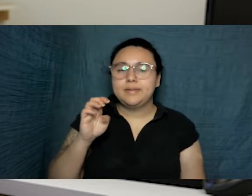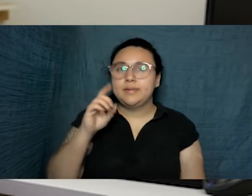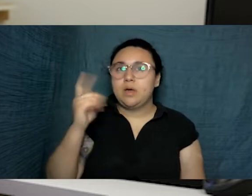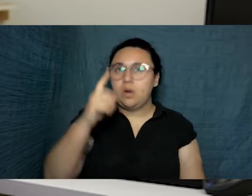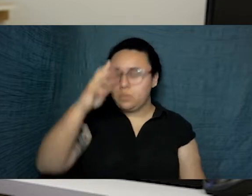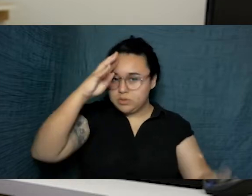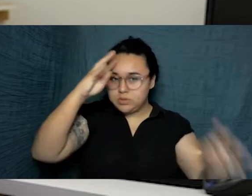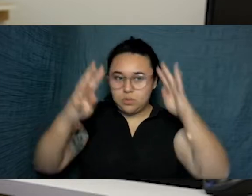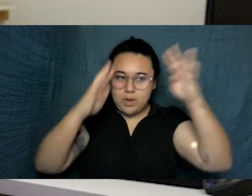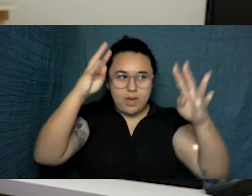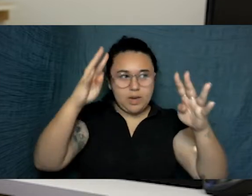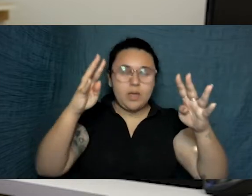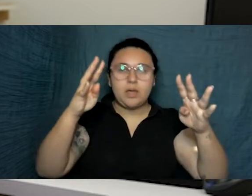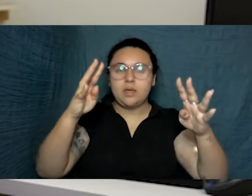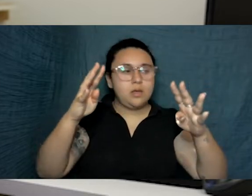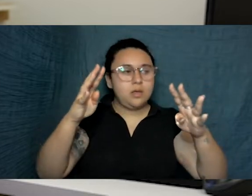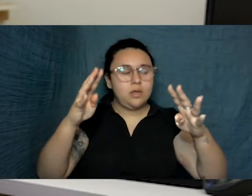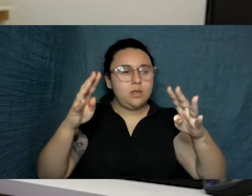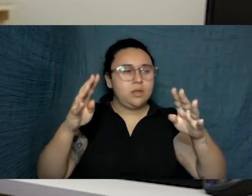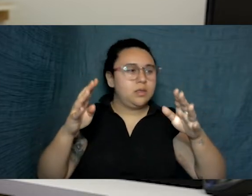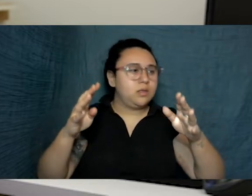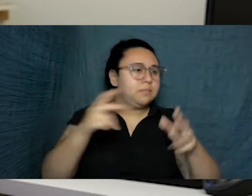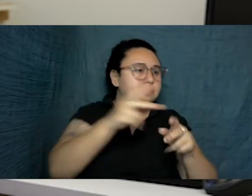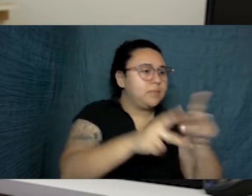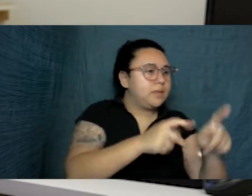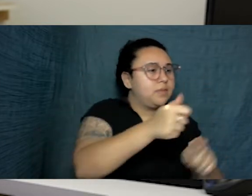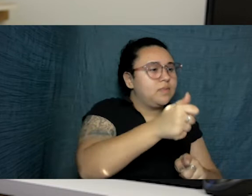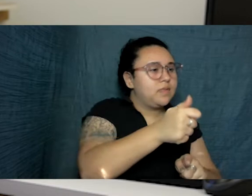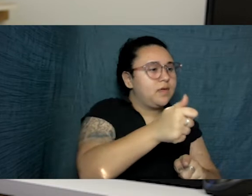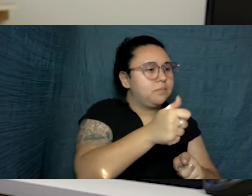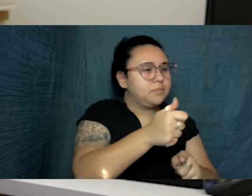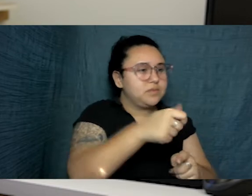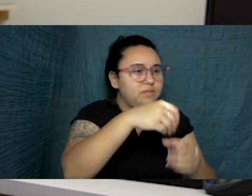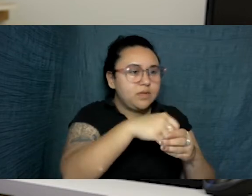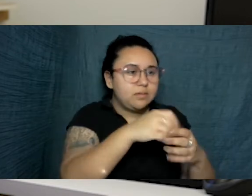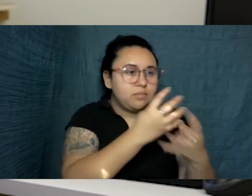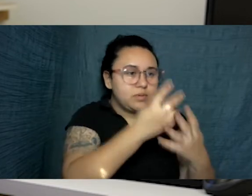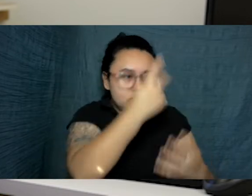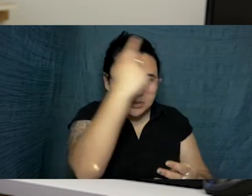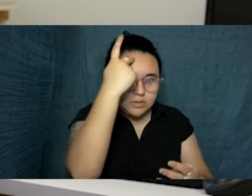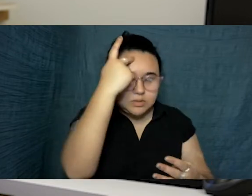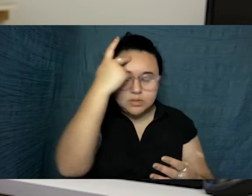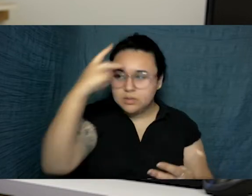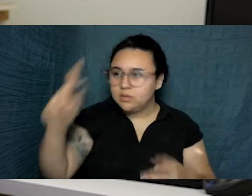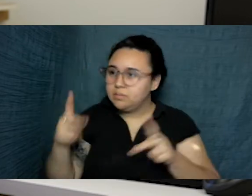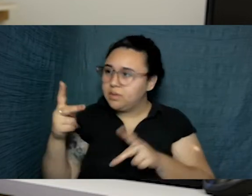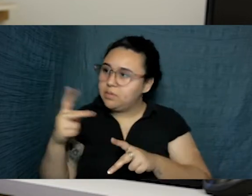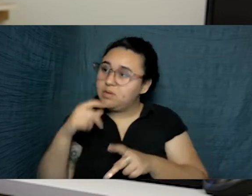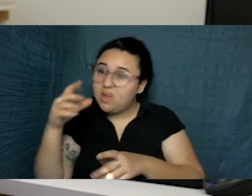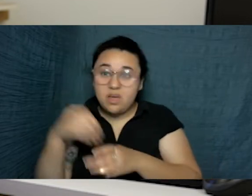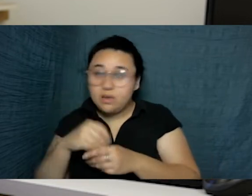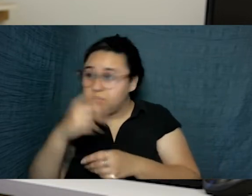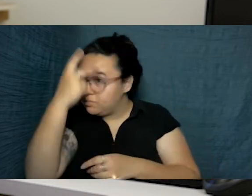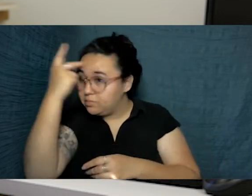always creating a bridge between people who are on the inside and on the outside. And that can take